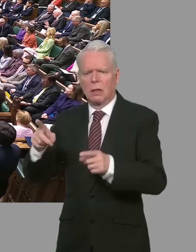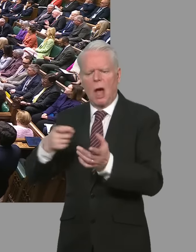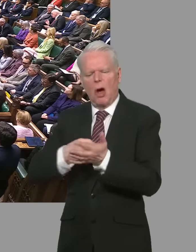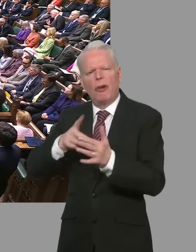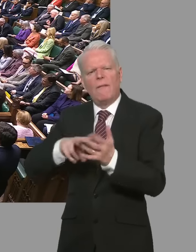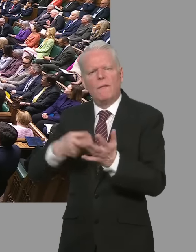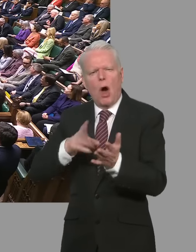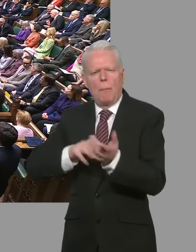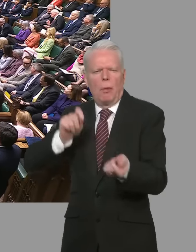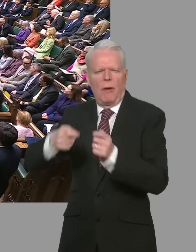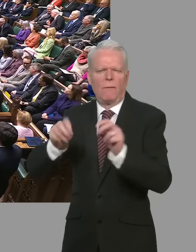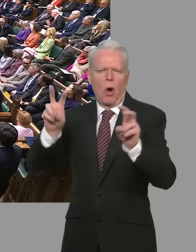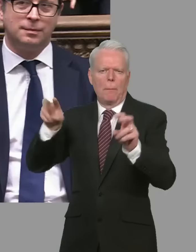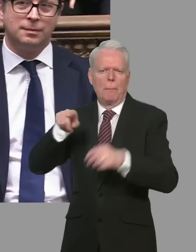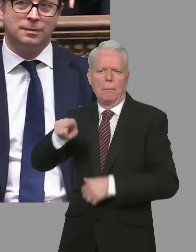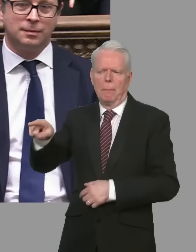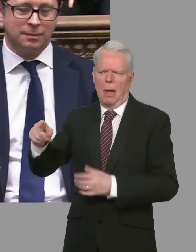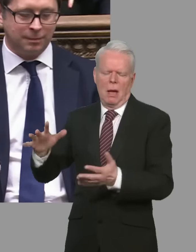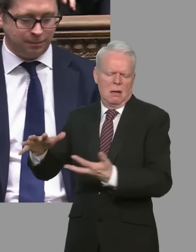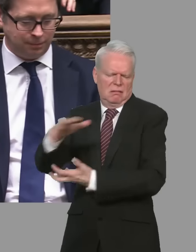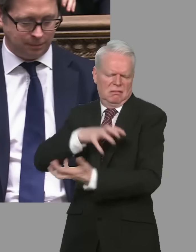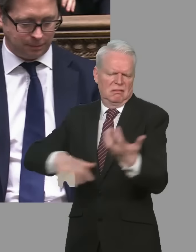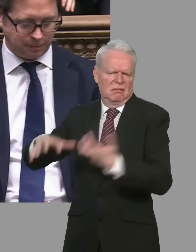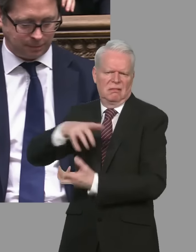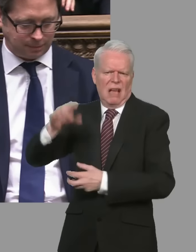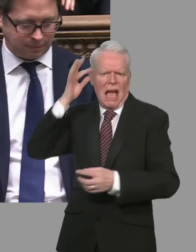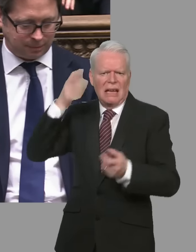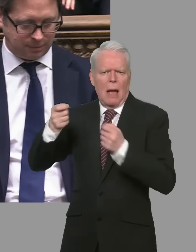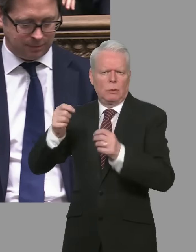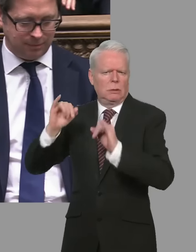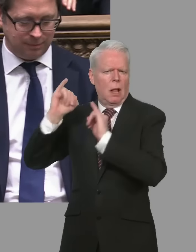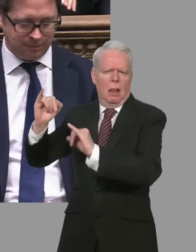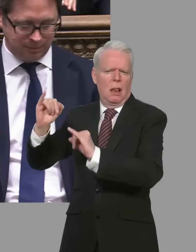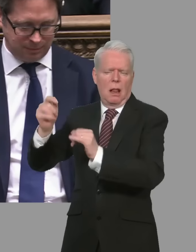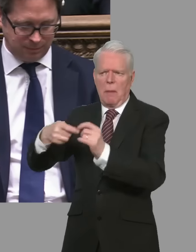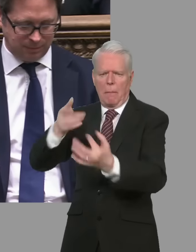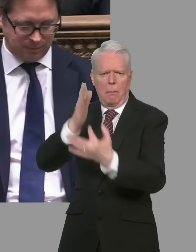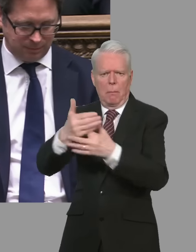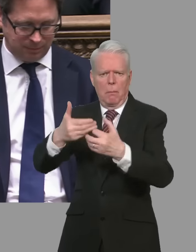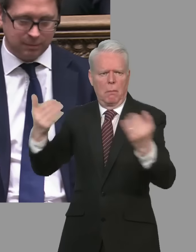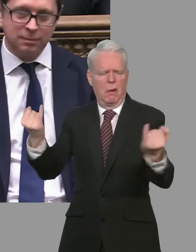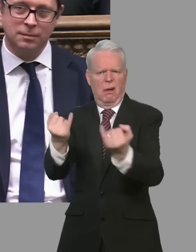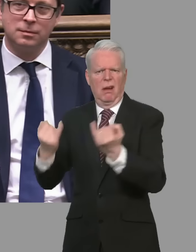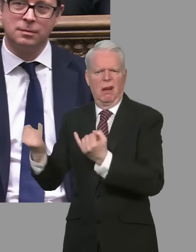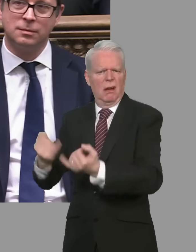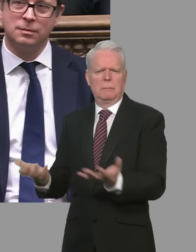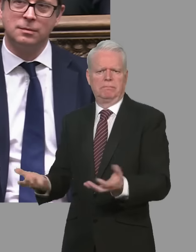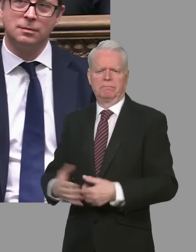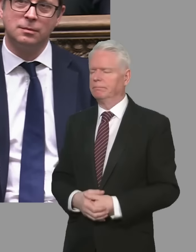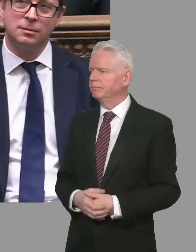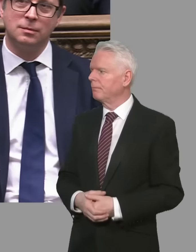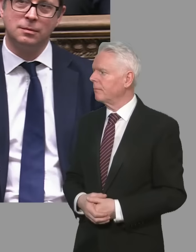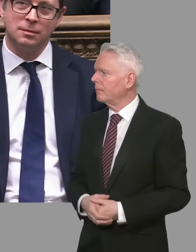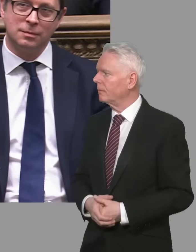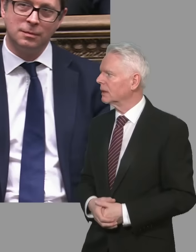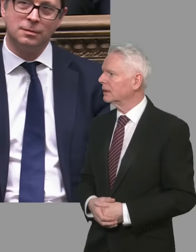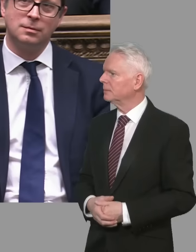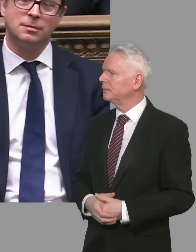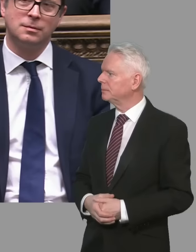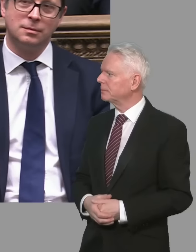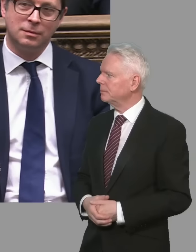Thank you, Mr. Speaker. I asked the Prime Minister 6 questions last week, and he didn't answer a single